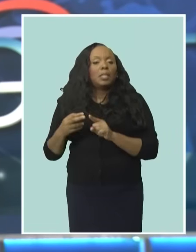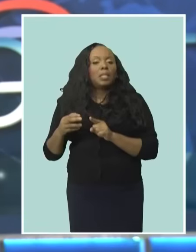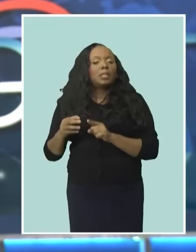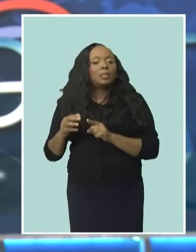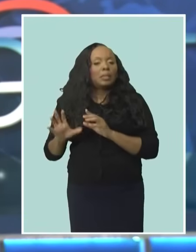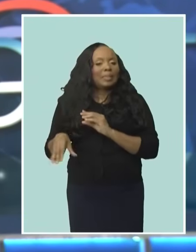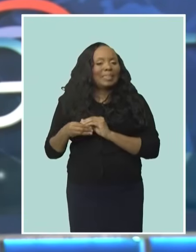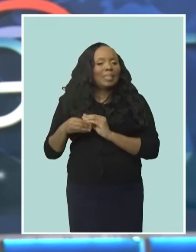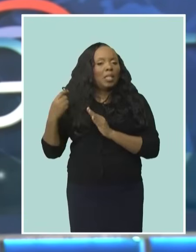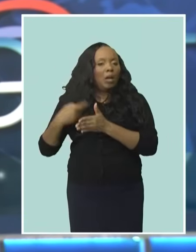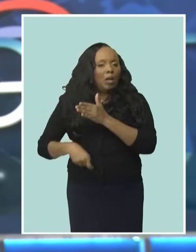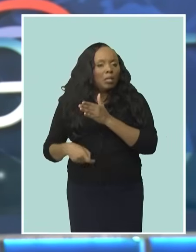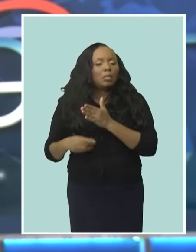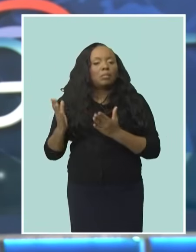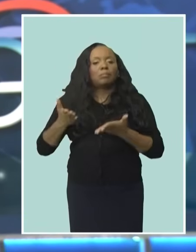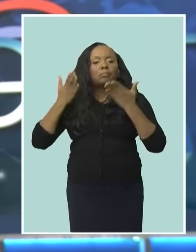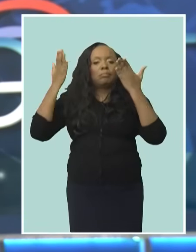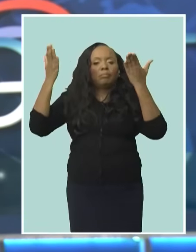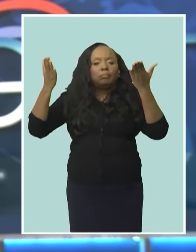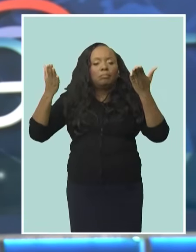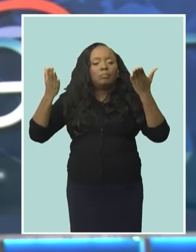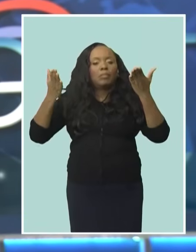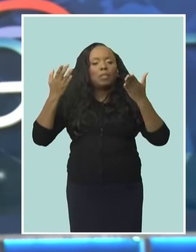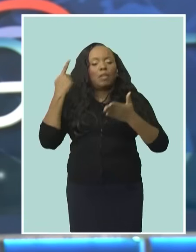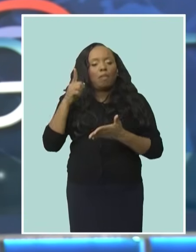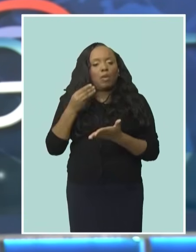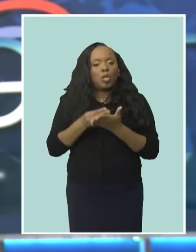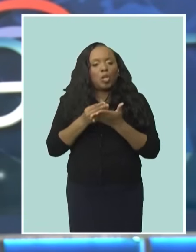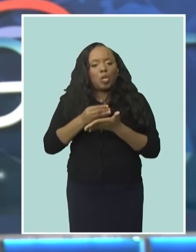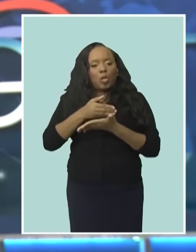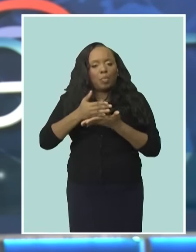the Minister in the Ministry of Finance, Ryan Strawn.